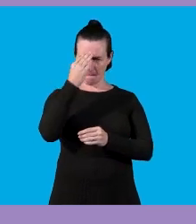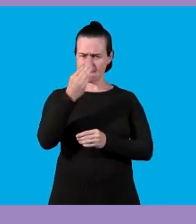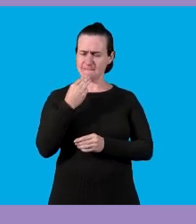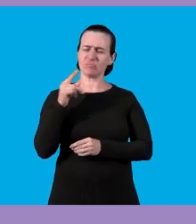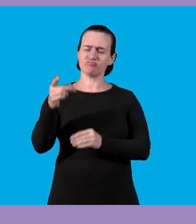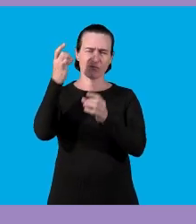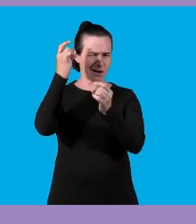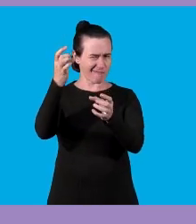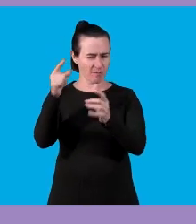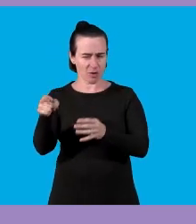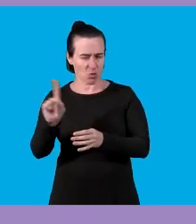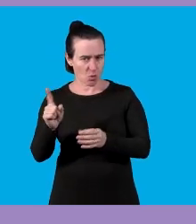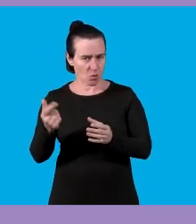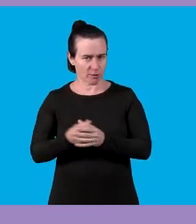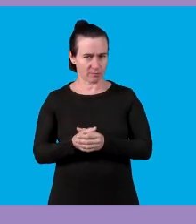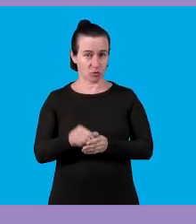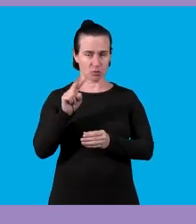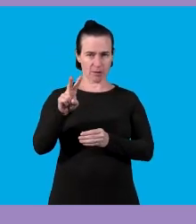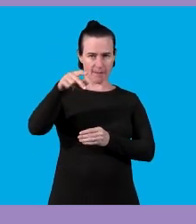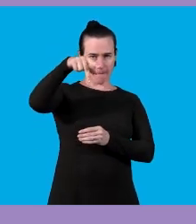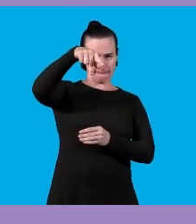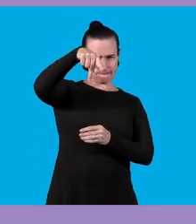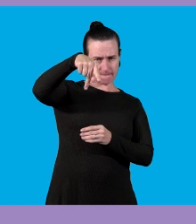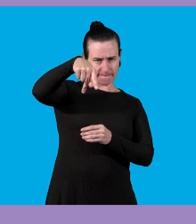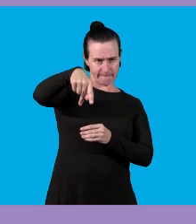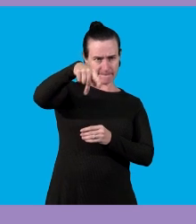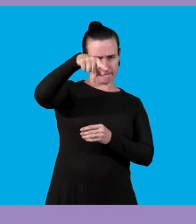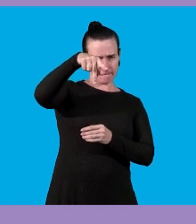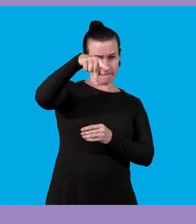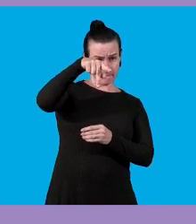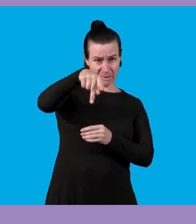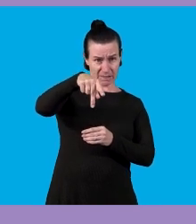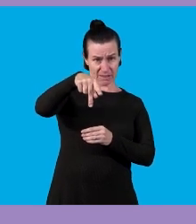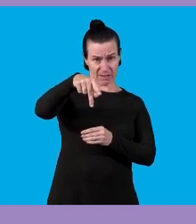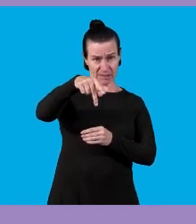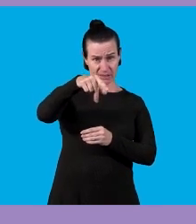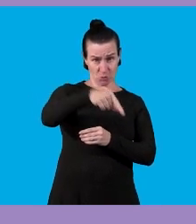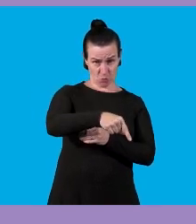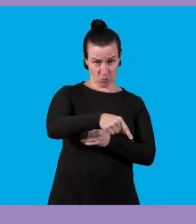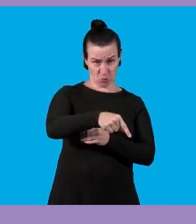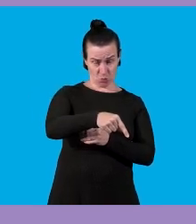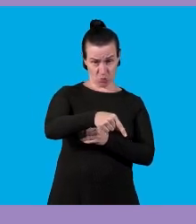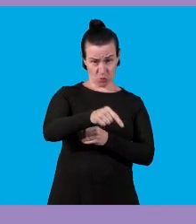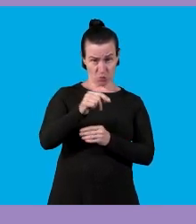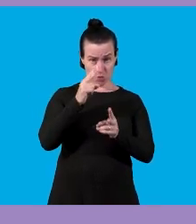markings. The fact that this is 12 centimeters, we'll look at that